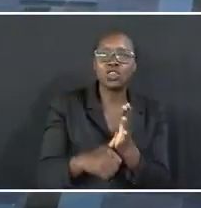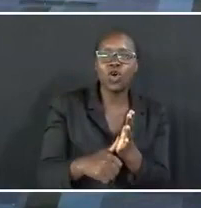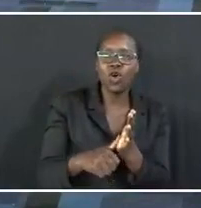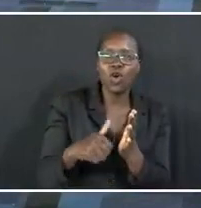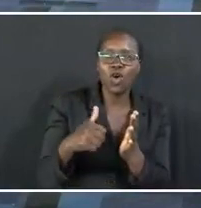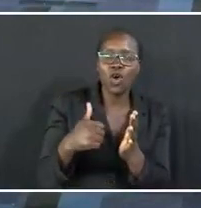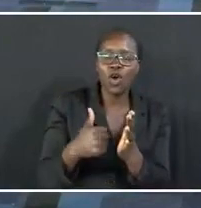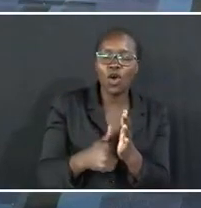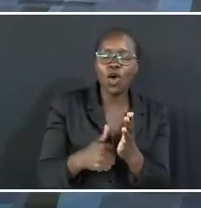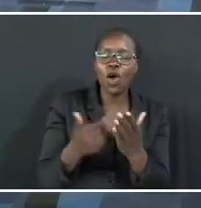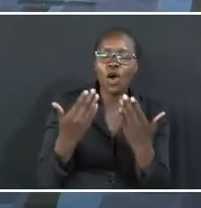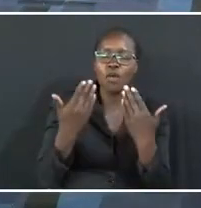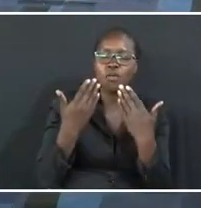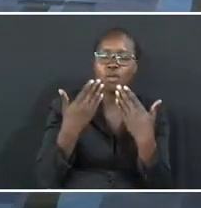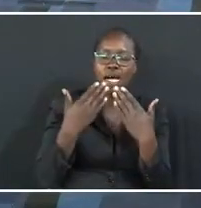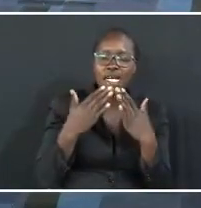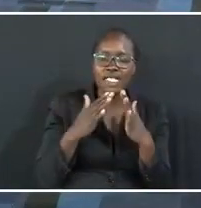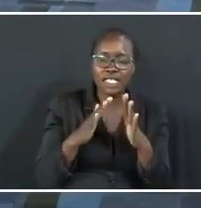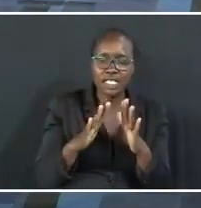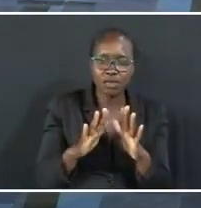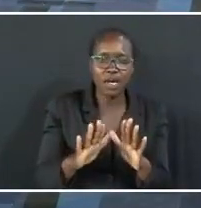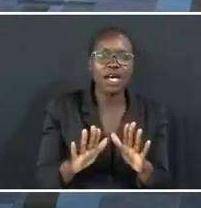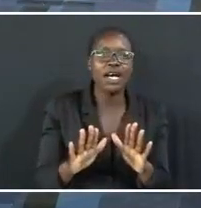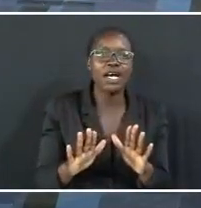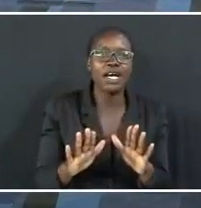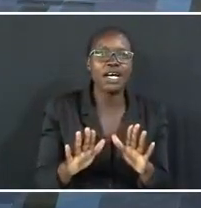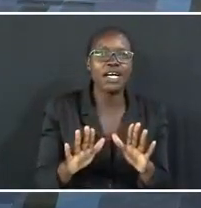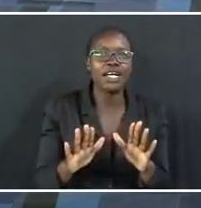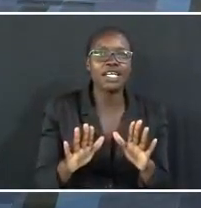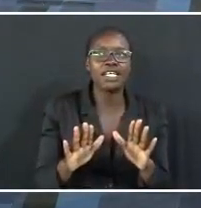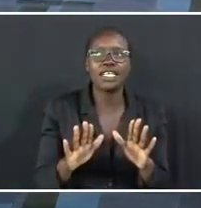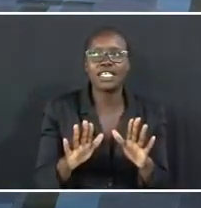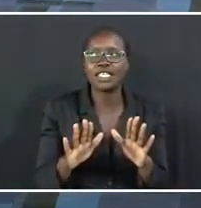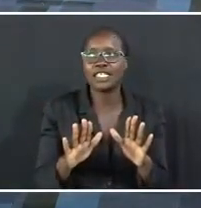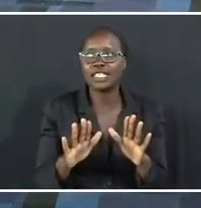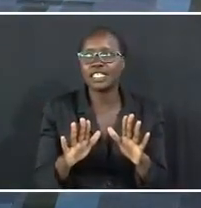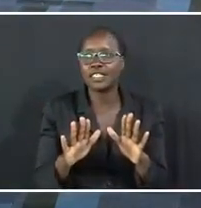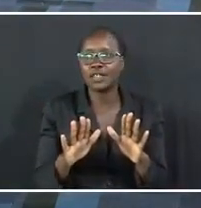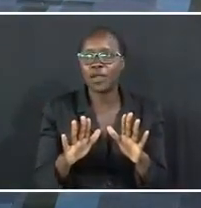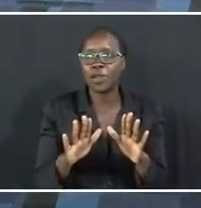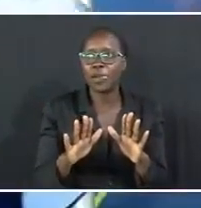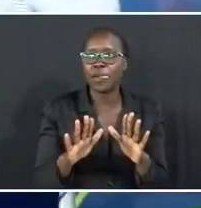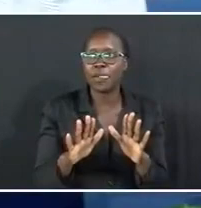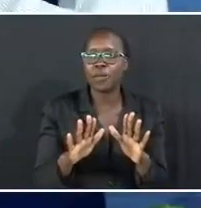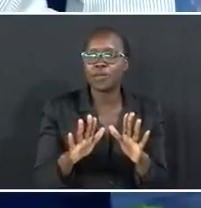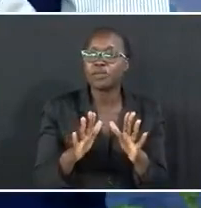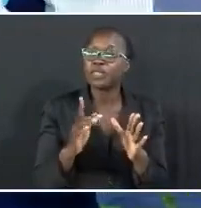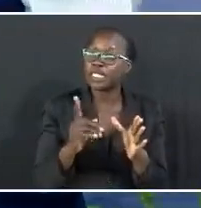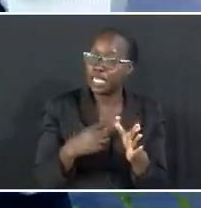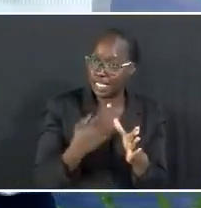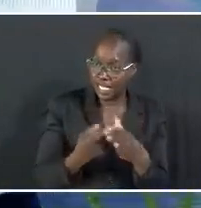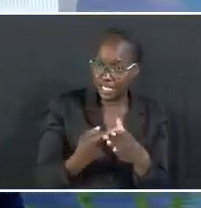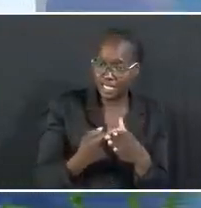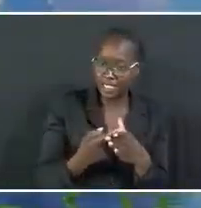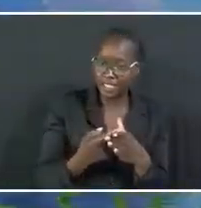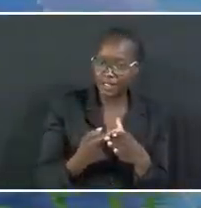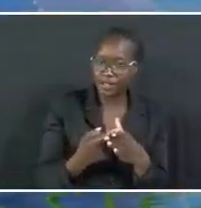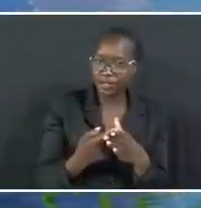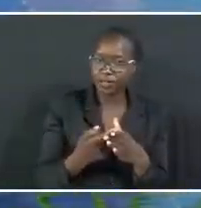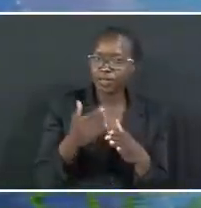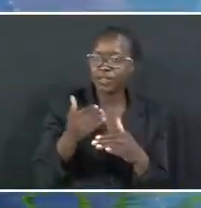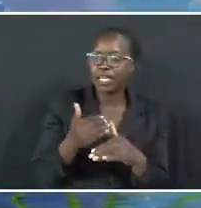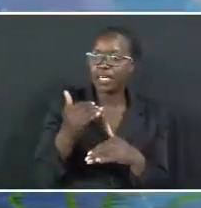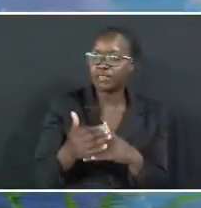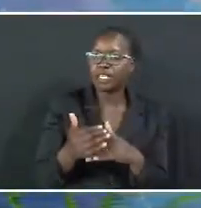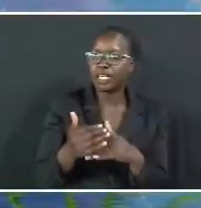the storm passes by. And then